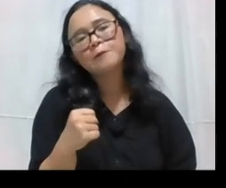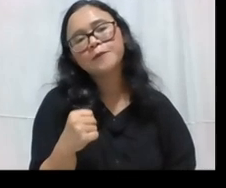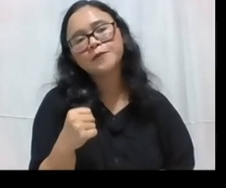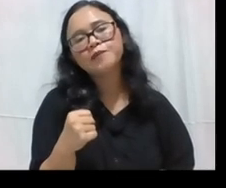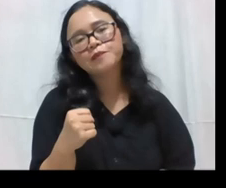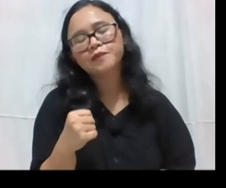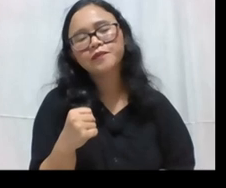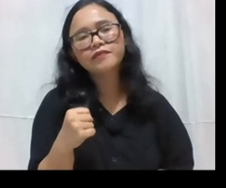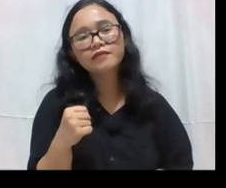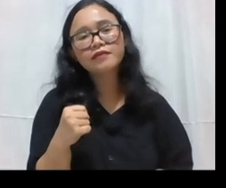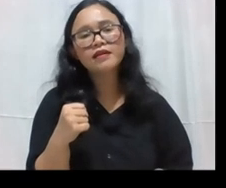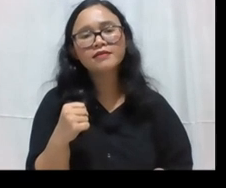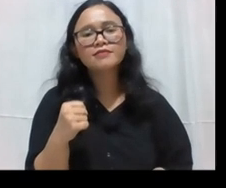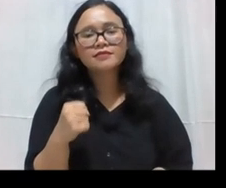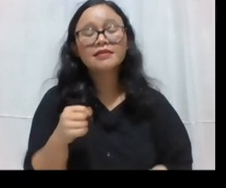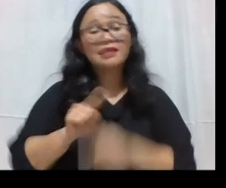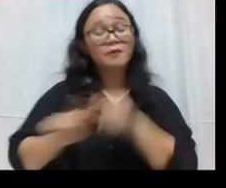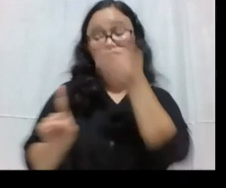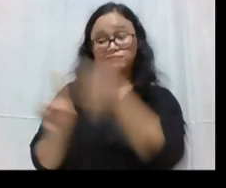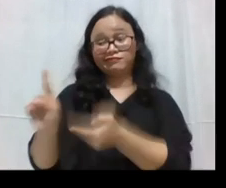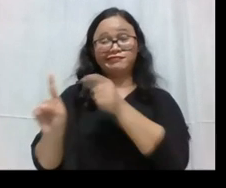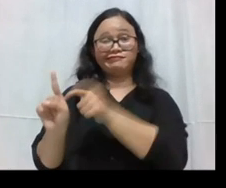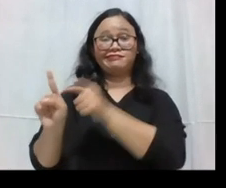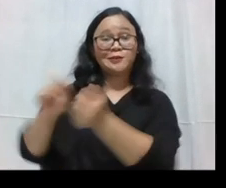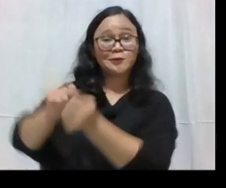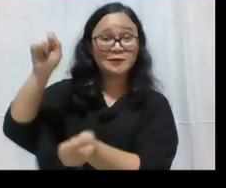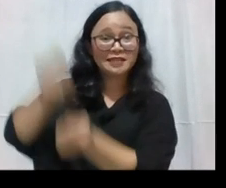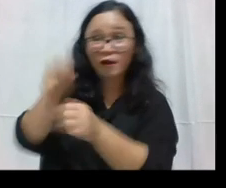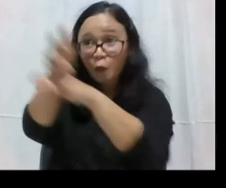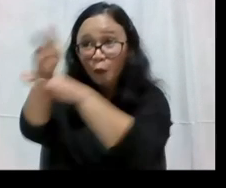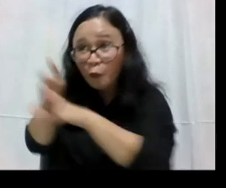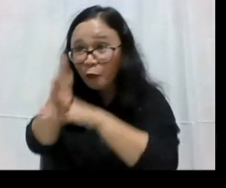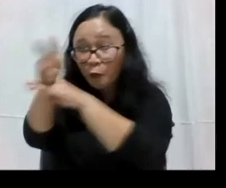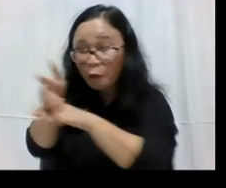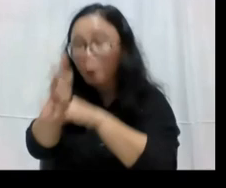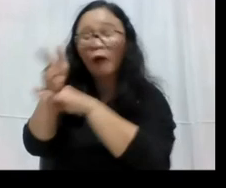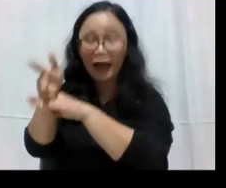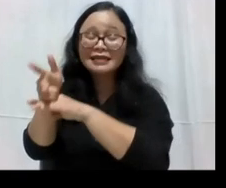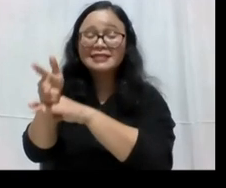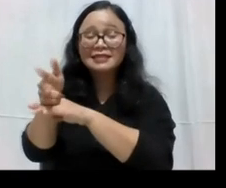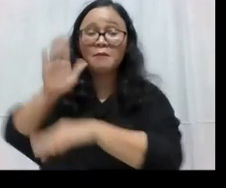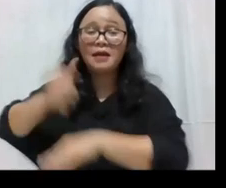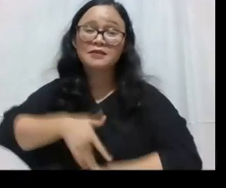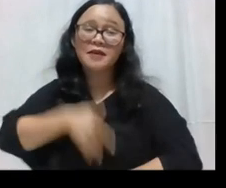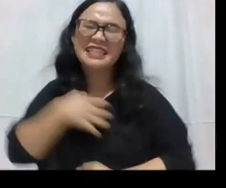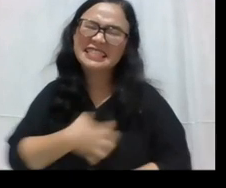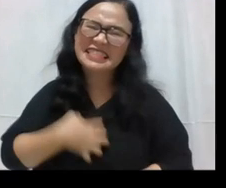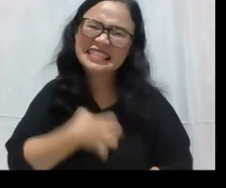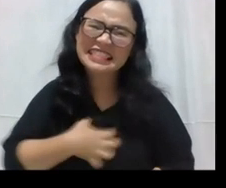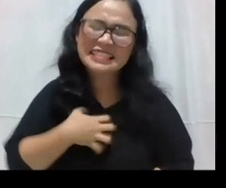But he still was very worried. So we just said, okay, we'll respect your wishes, but at the same time, we really want to acknowledge your